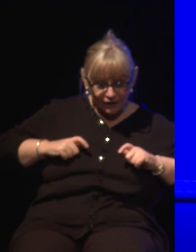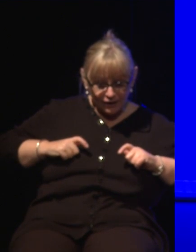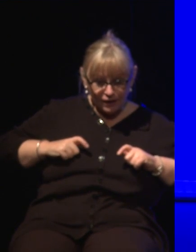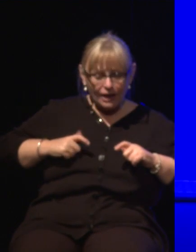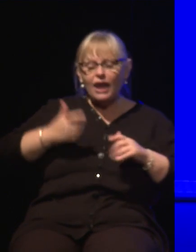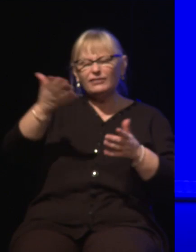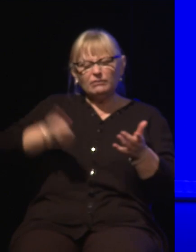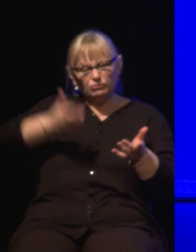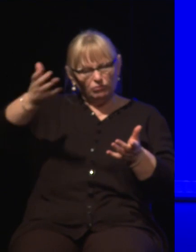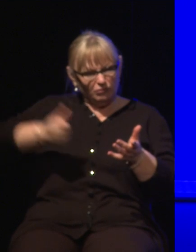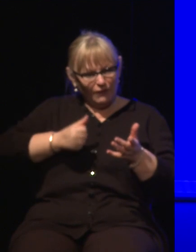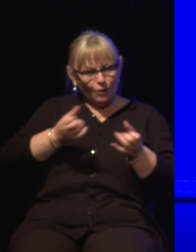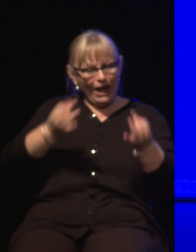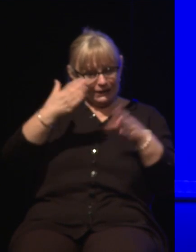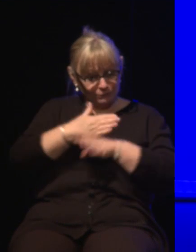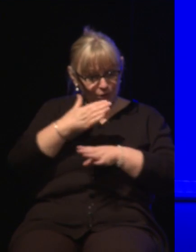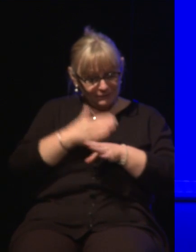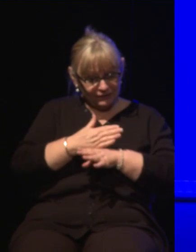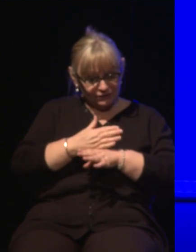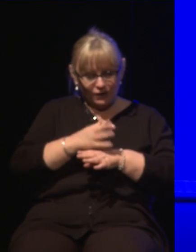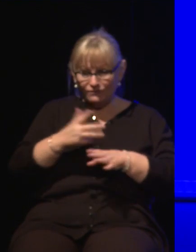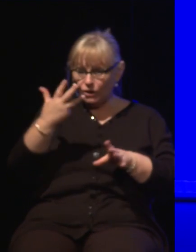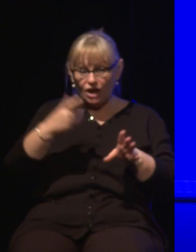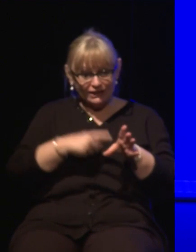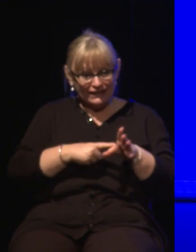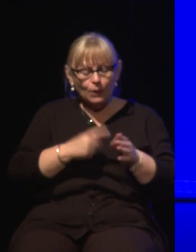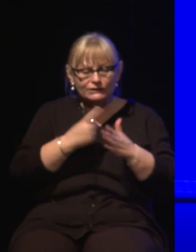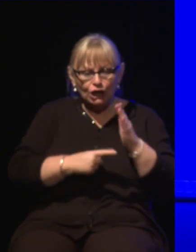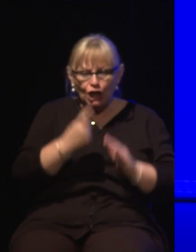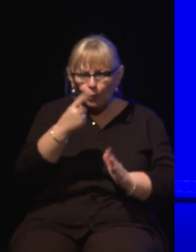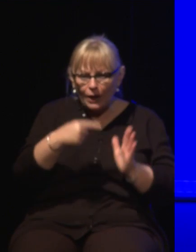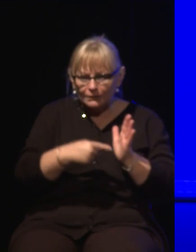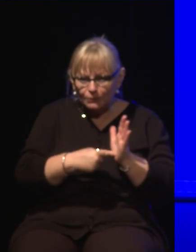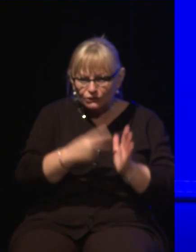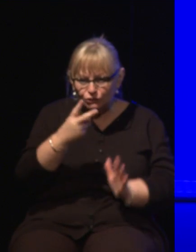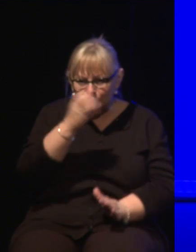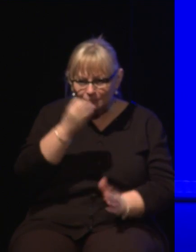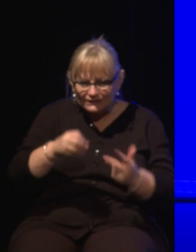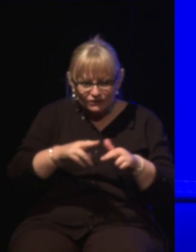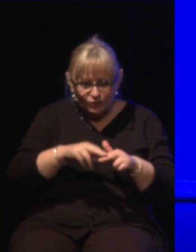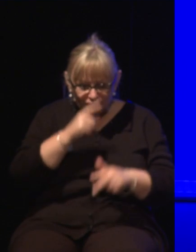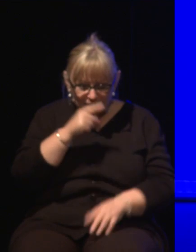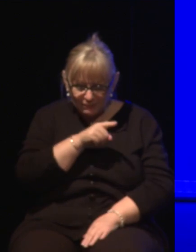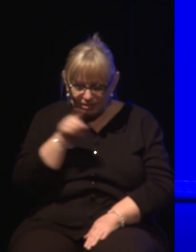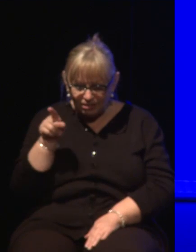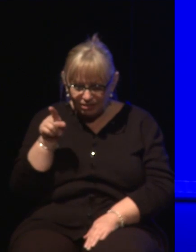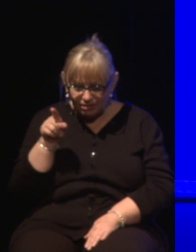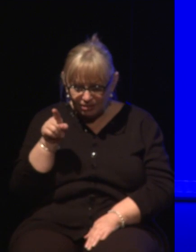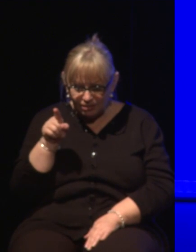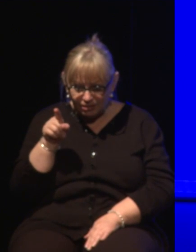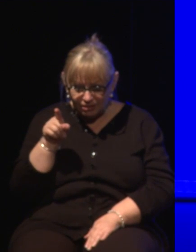their income for 9 years is 1.2% of the population. So between